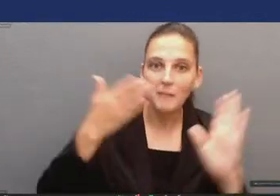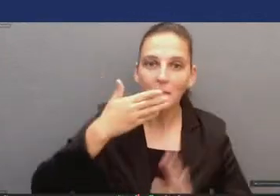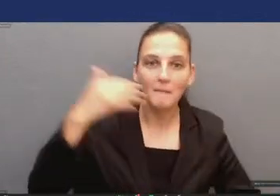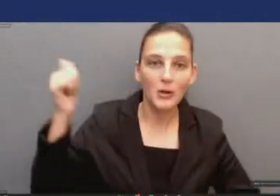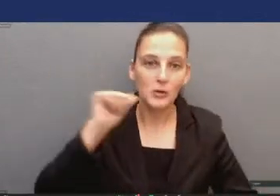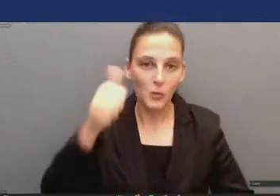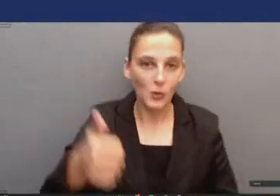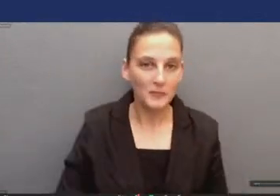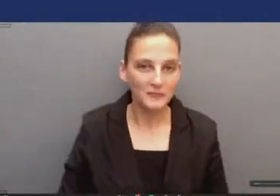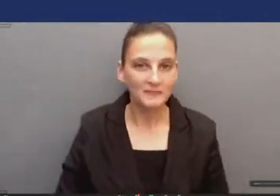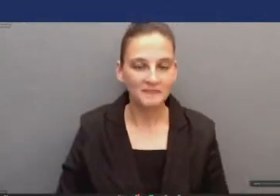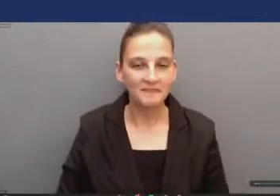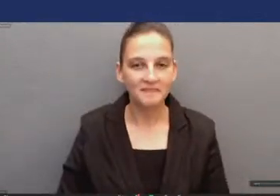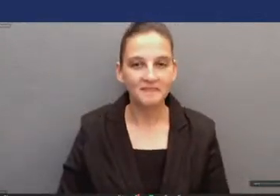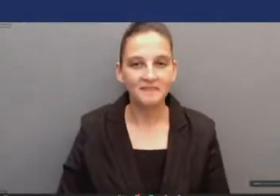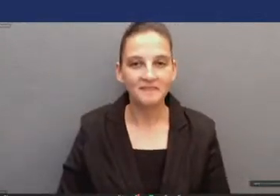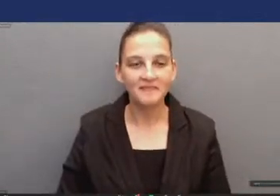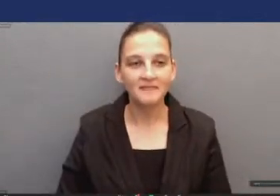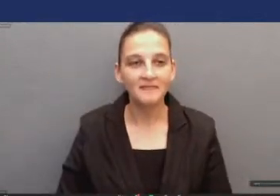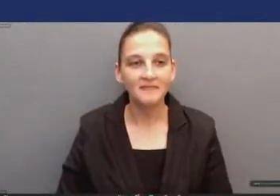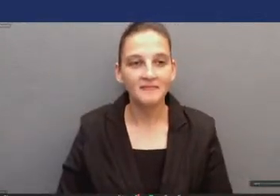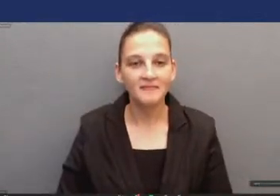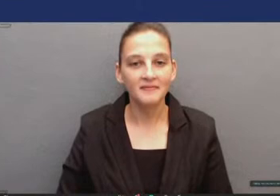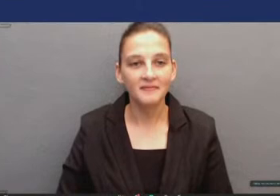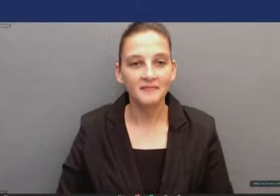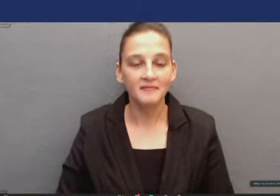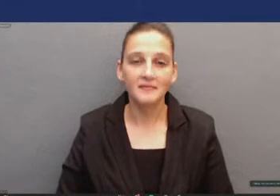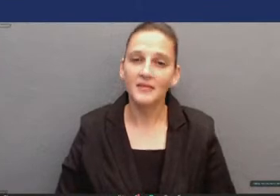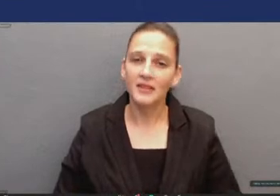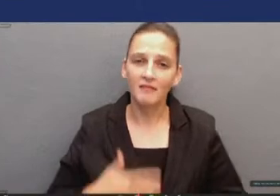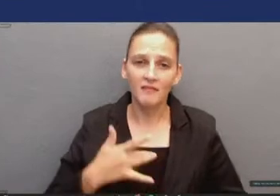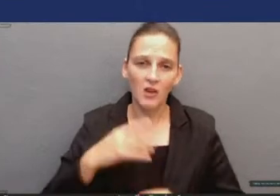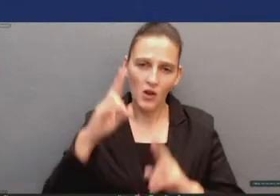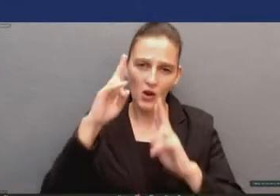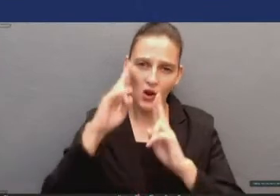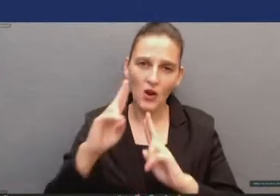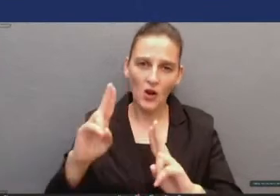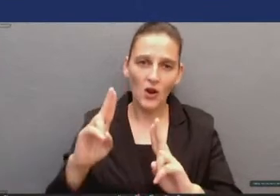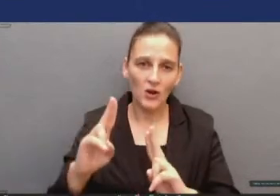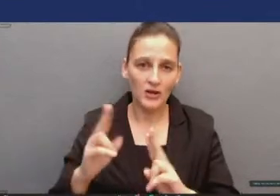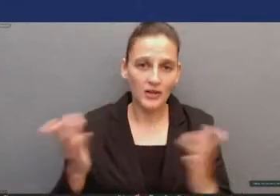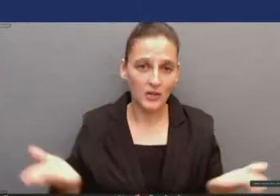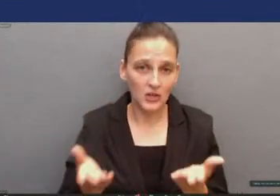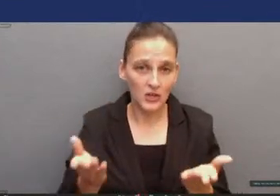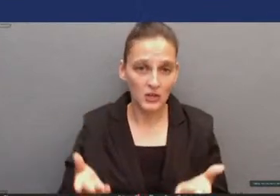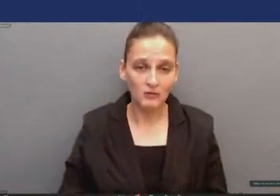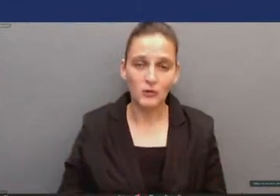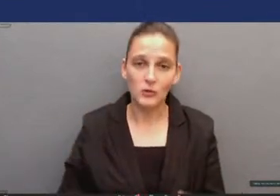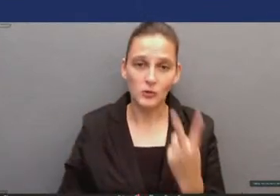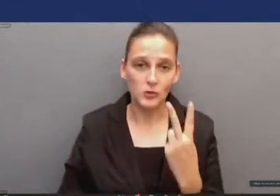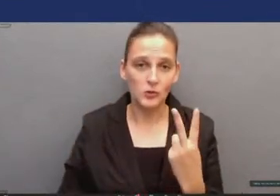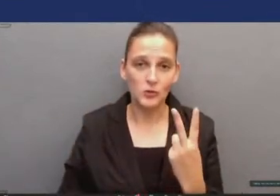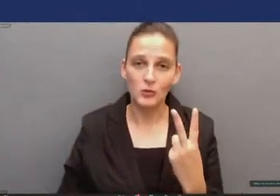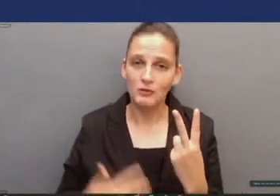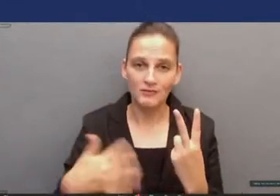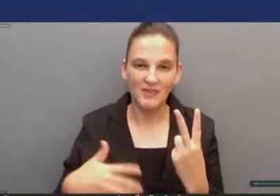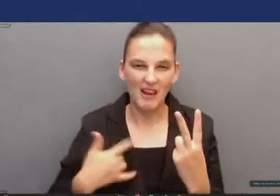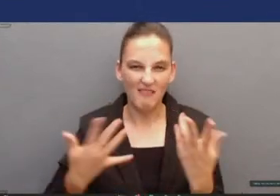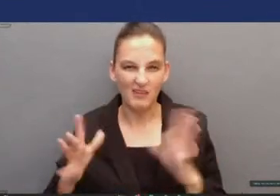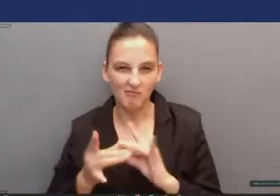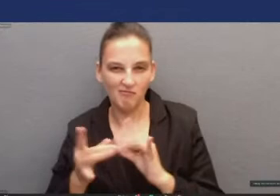tomorrow. So we are very honored to have joining us two, I described earlier as